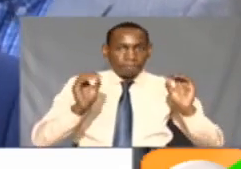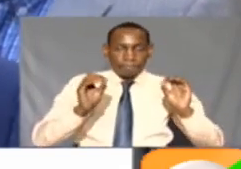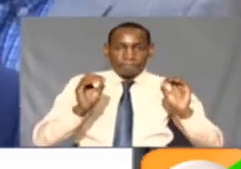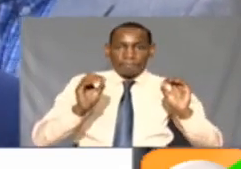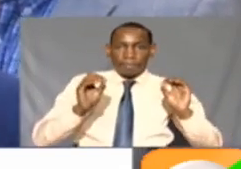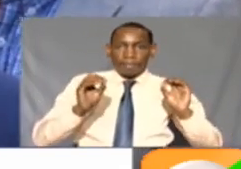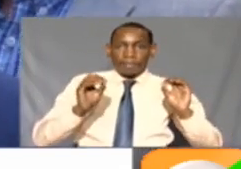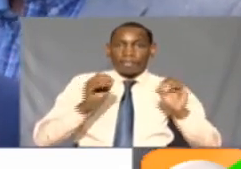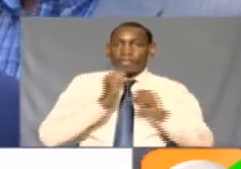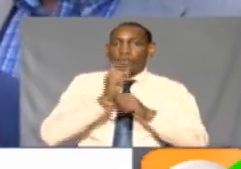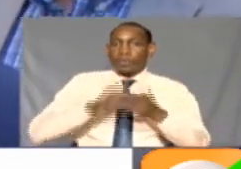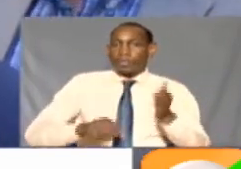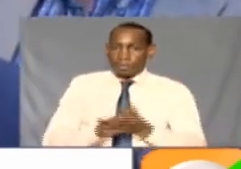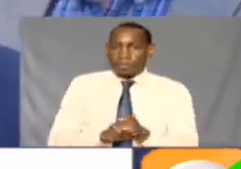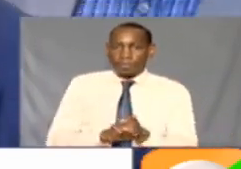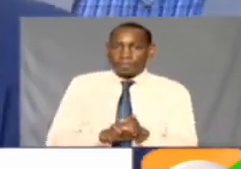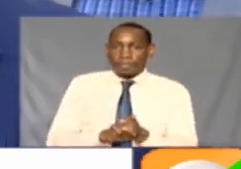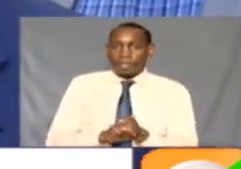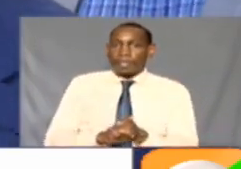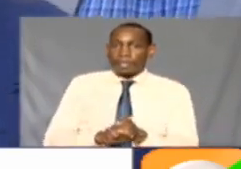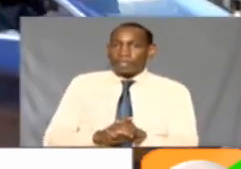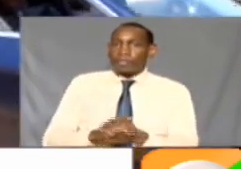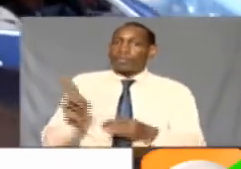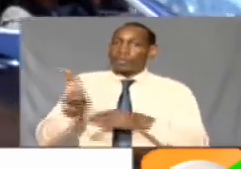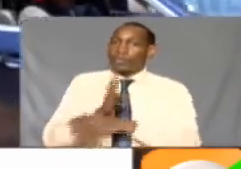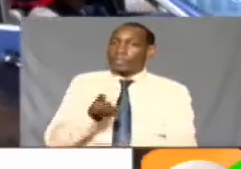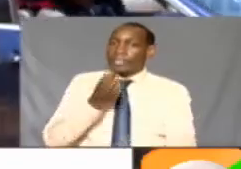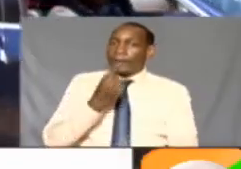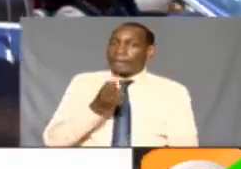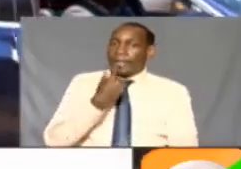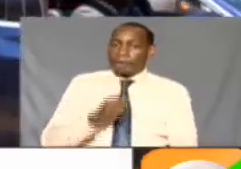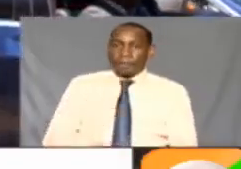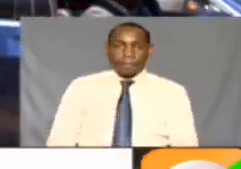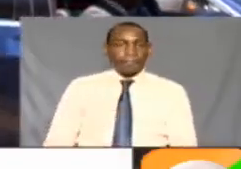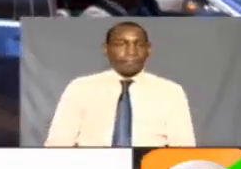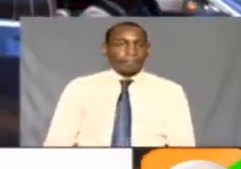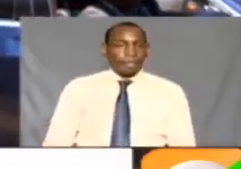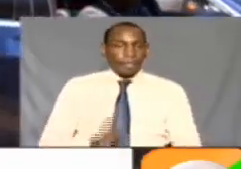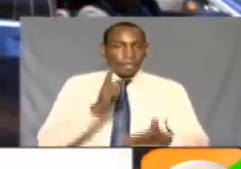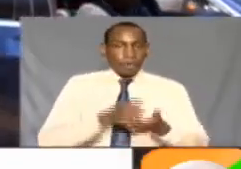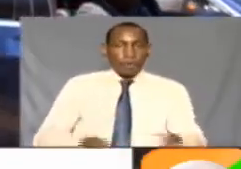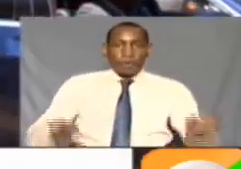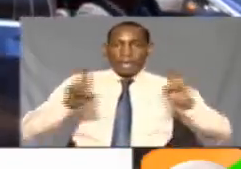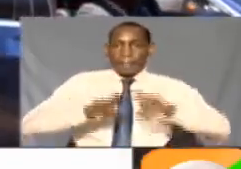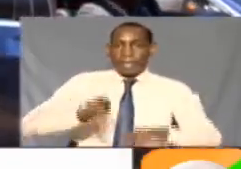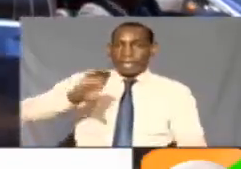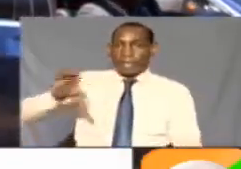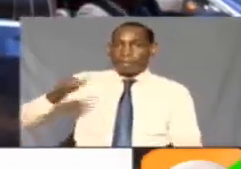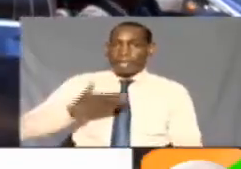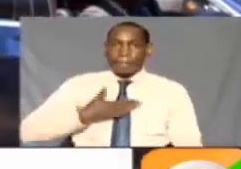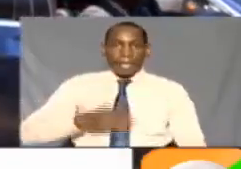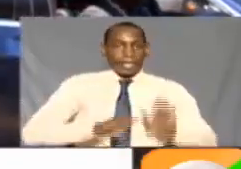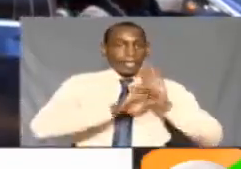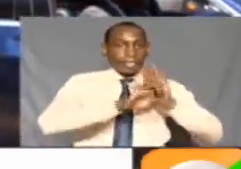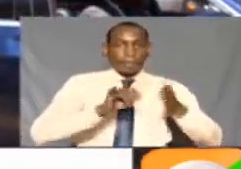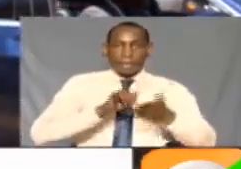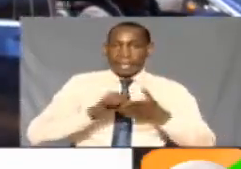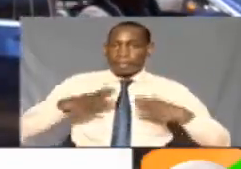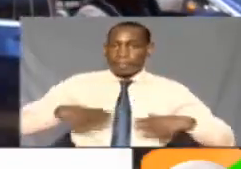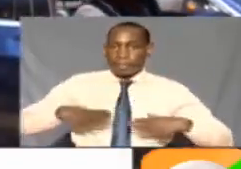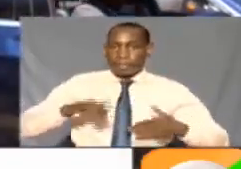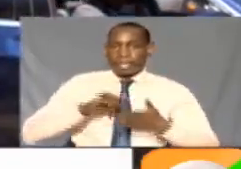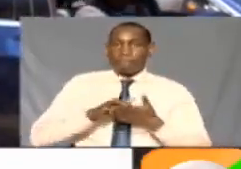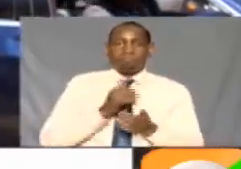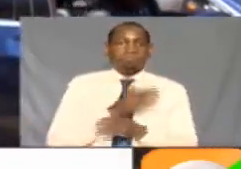for, pick up your medicine and take them. What is happening in my county, for example, is that some people